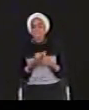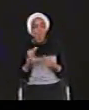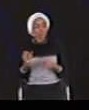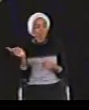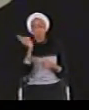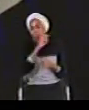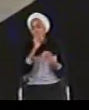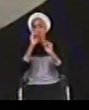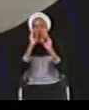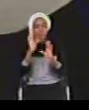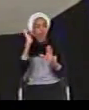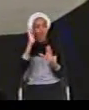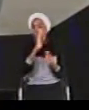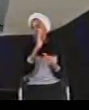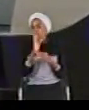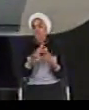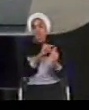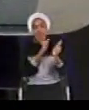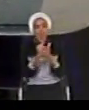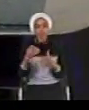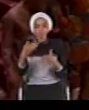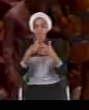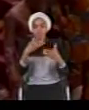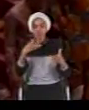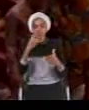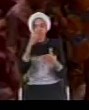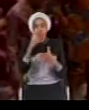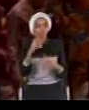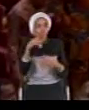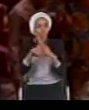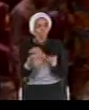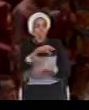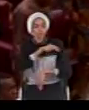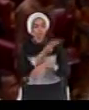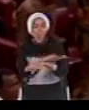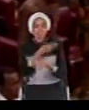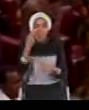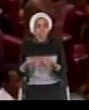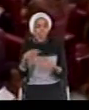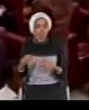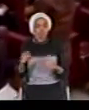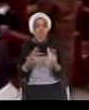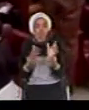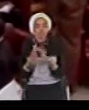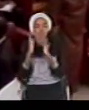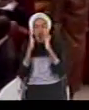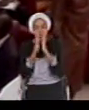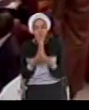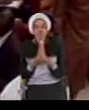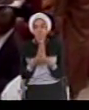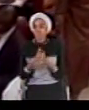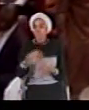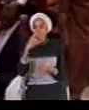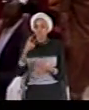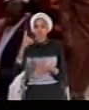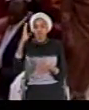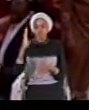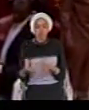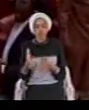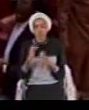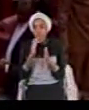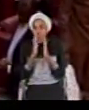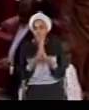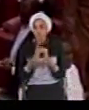gainsayer will be destroyed before you in the mighty name of Jesus. Tell the Lord, tell the Lord, tell the